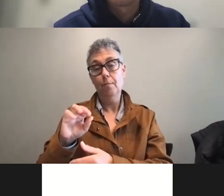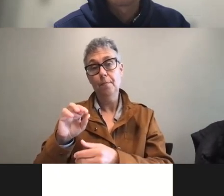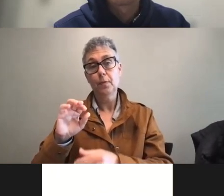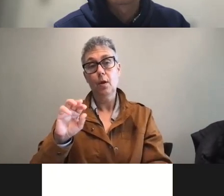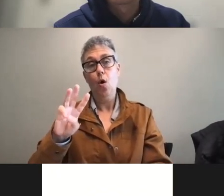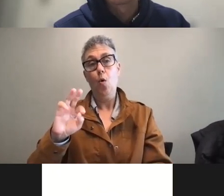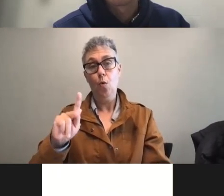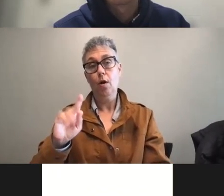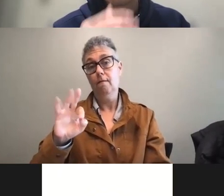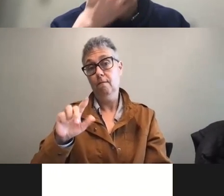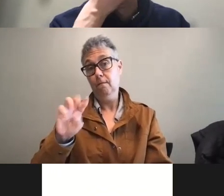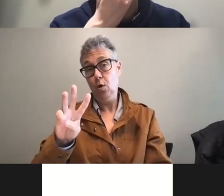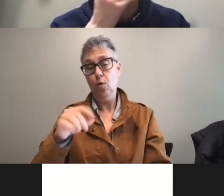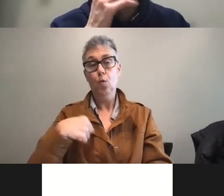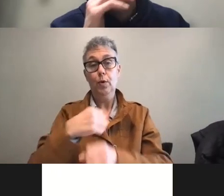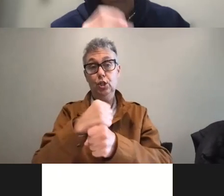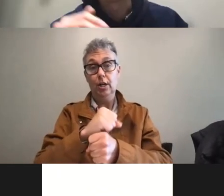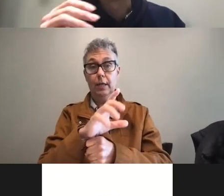generate these CDRs,